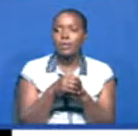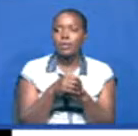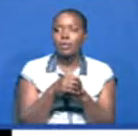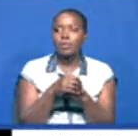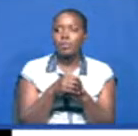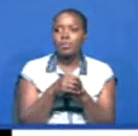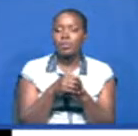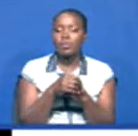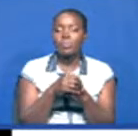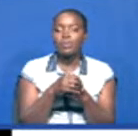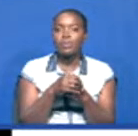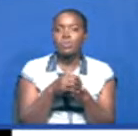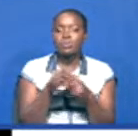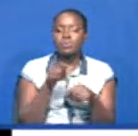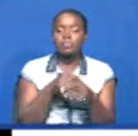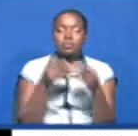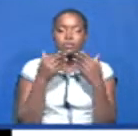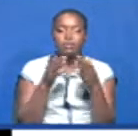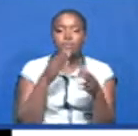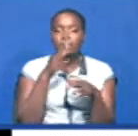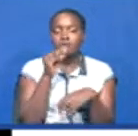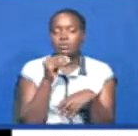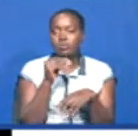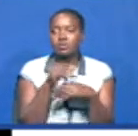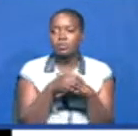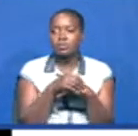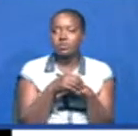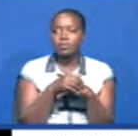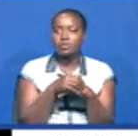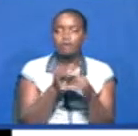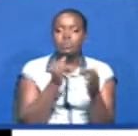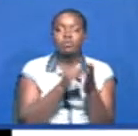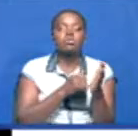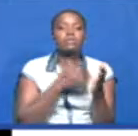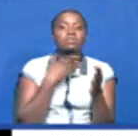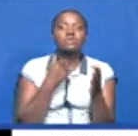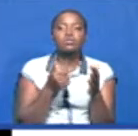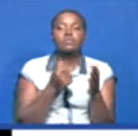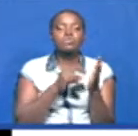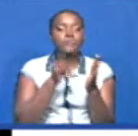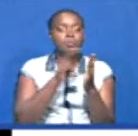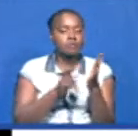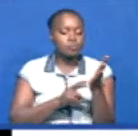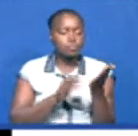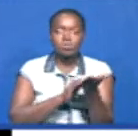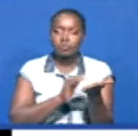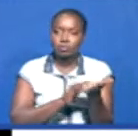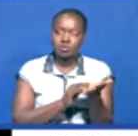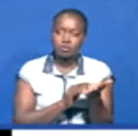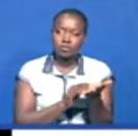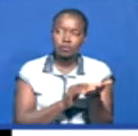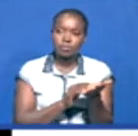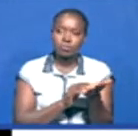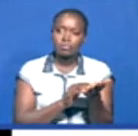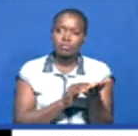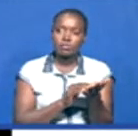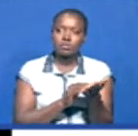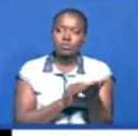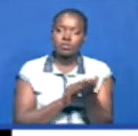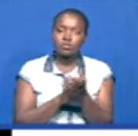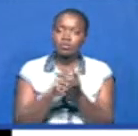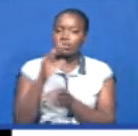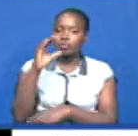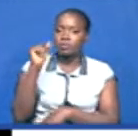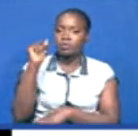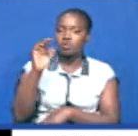having said what I've said, I just wanted to read some remarks, because I was talking off the cuff,